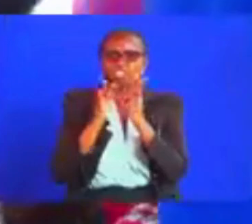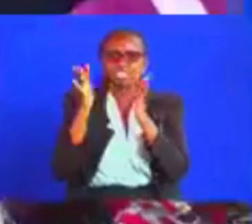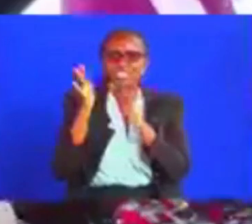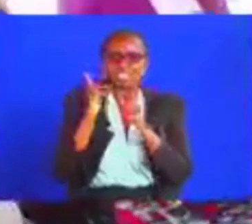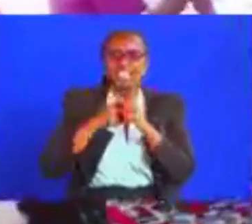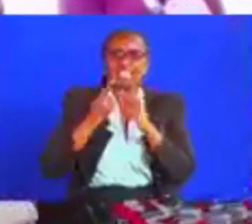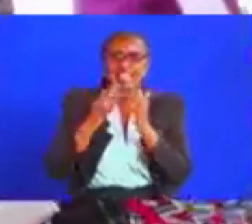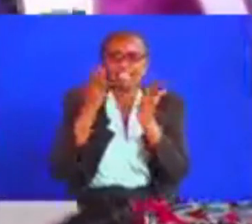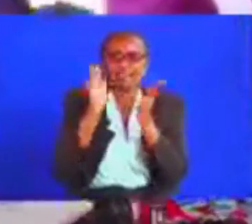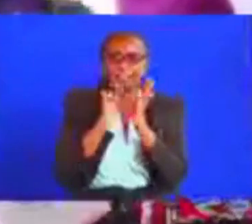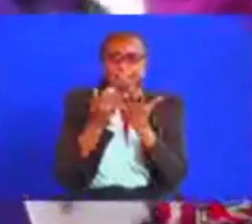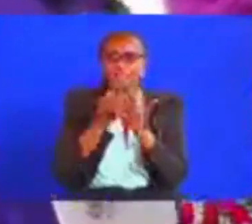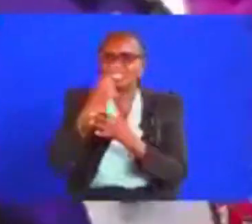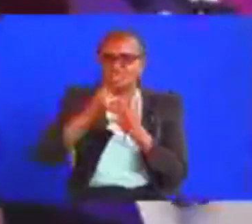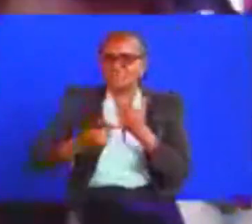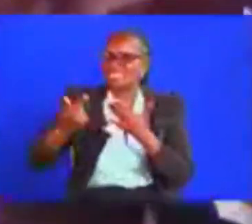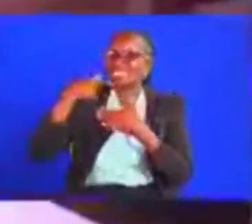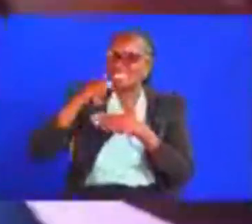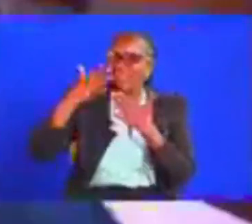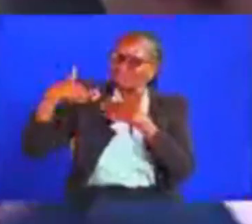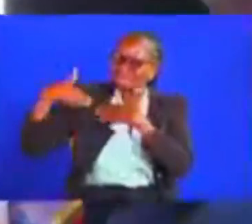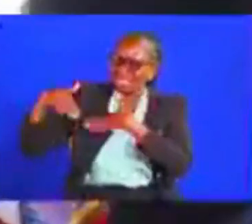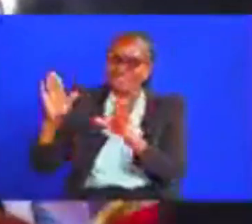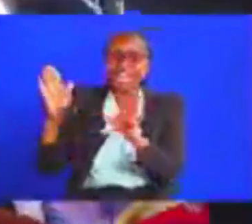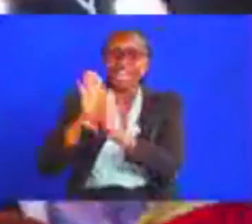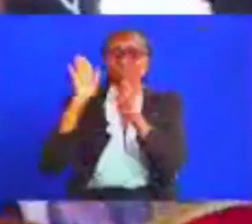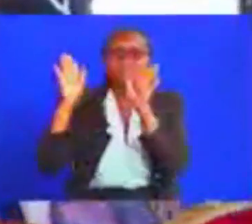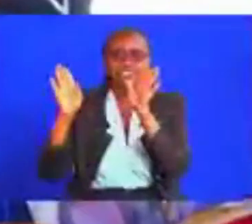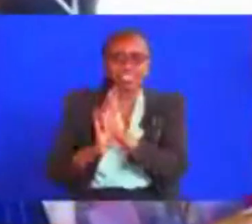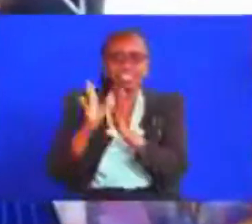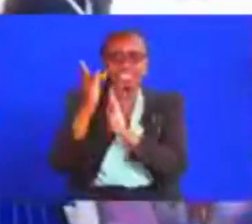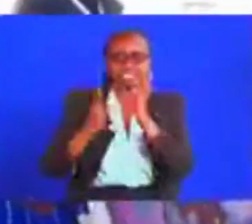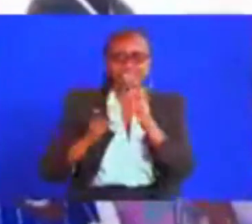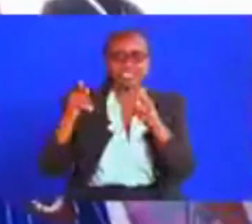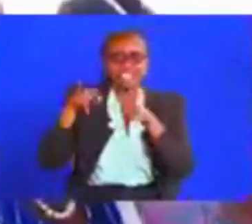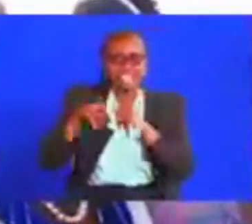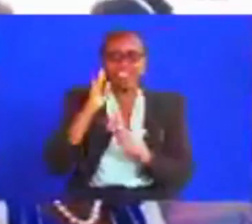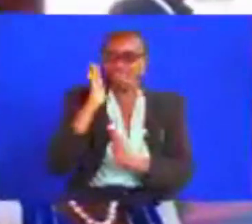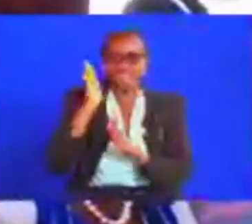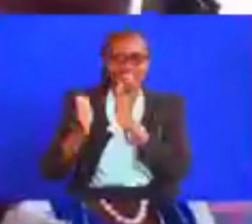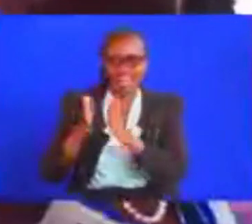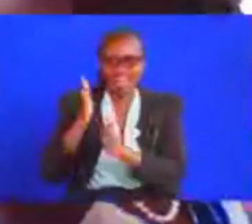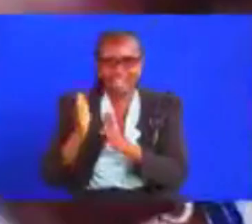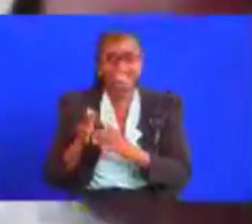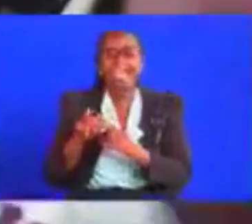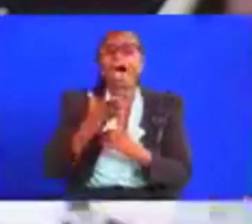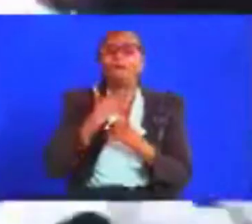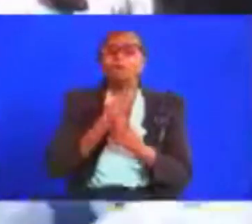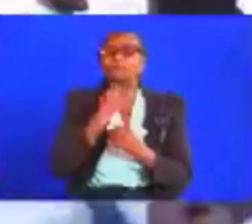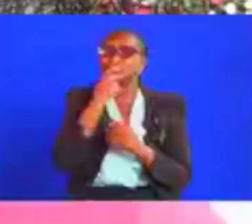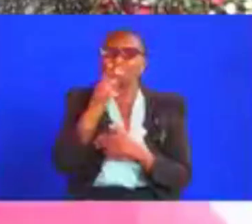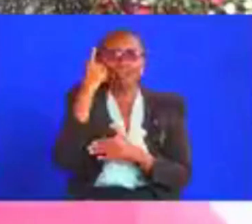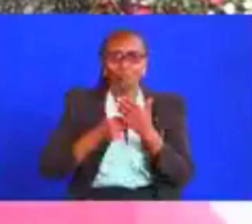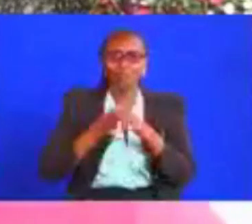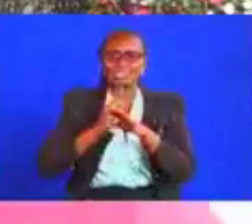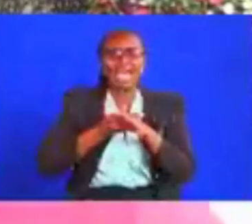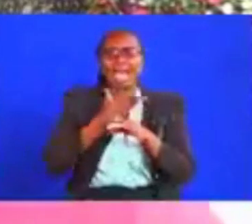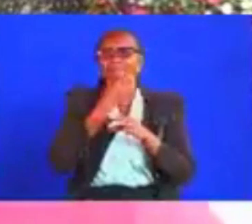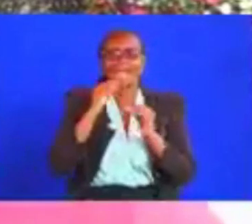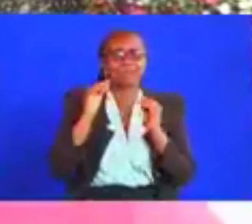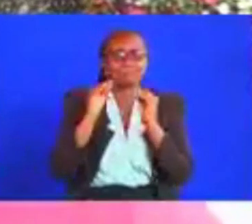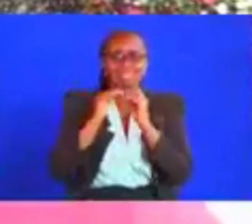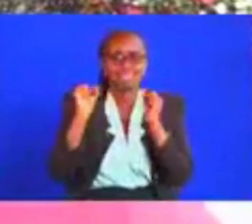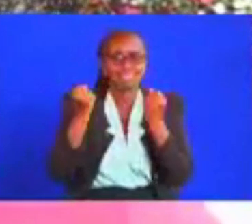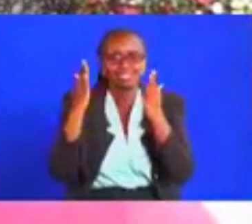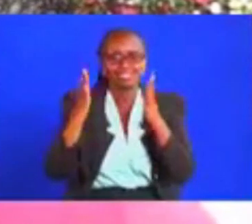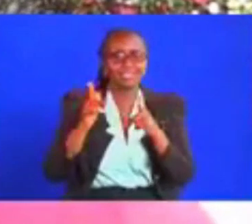says she left her water pot, she left everything down and she ran. Can I tell you, when men meet the Savior,